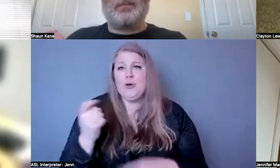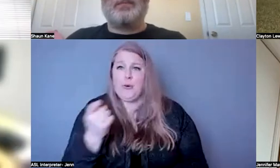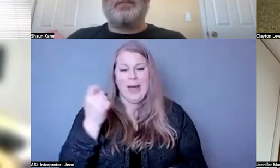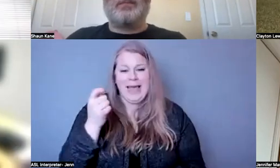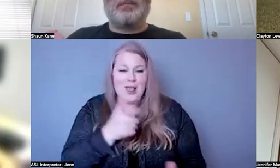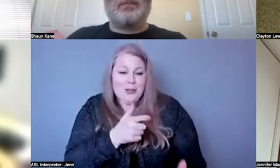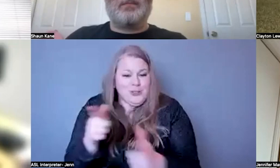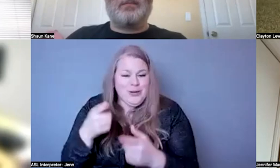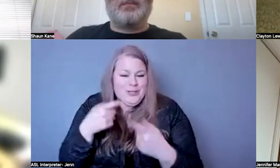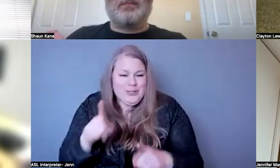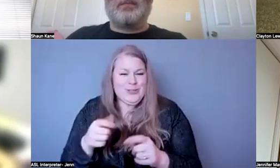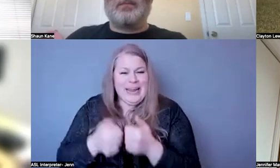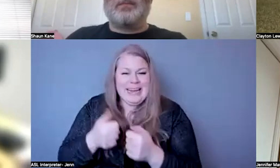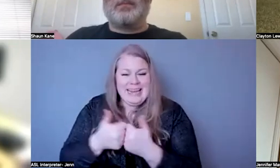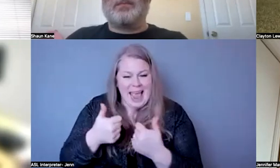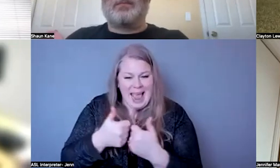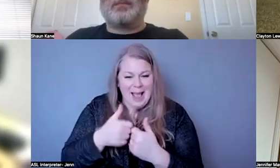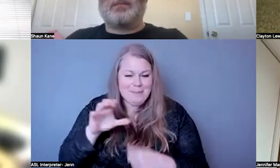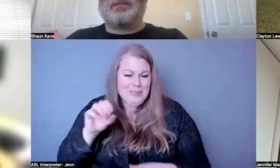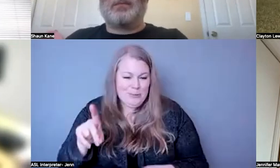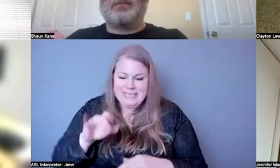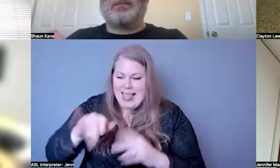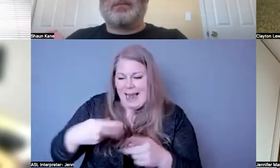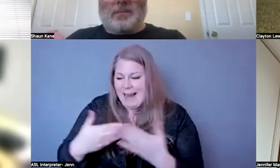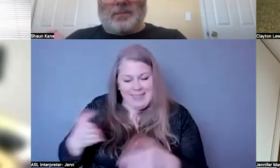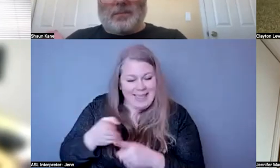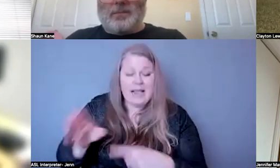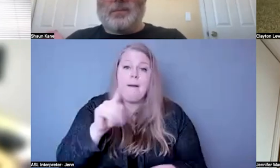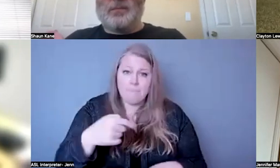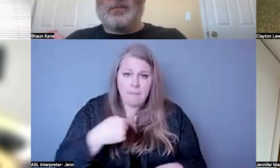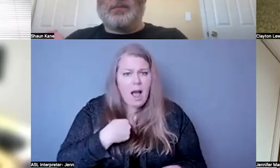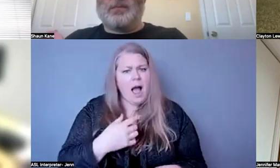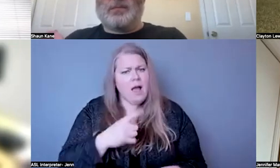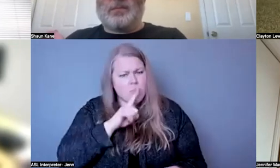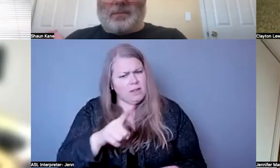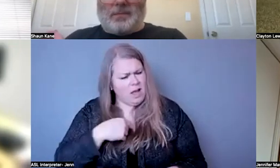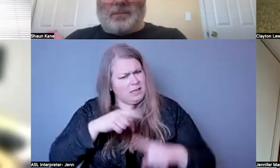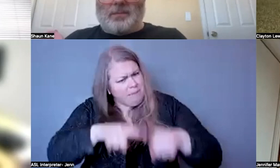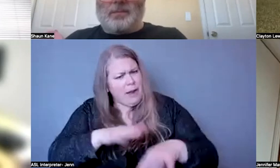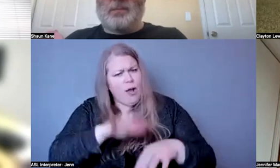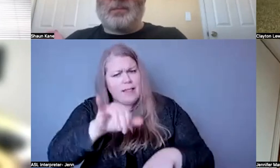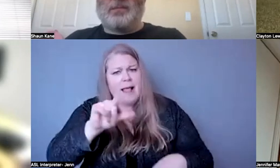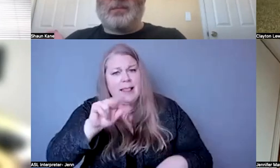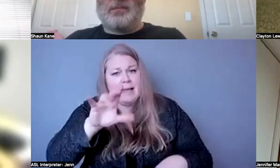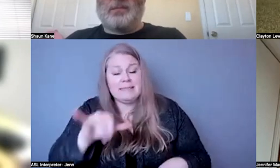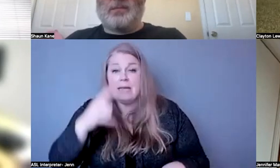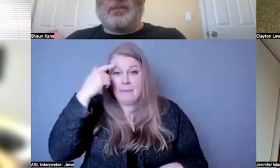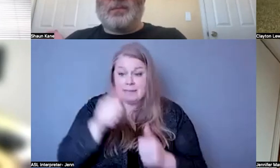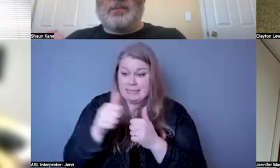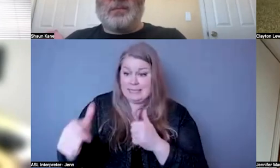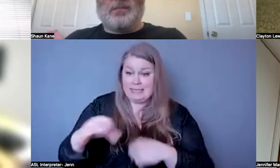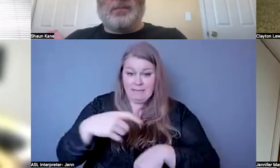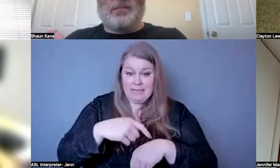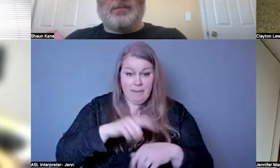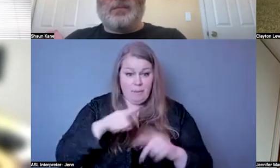shooter competitions in the gaming arena or anything like that. But I care about that level of latency because the distance of time between when